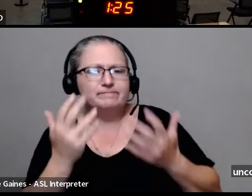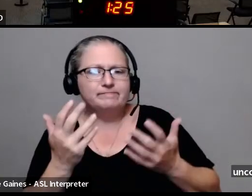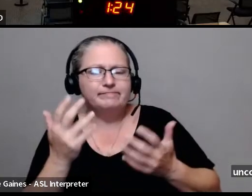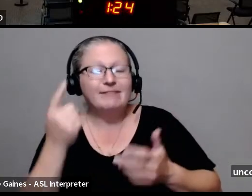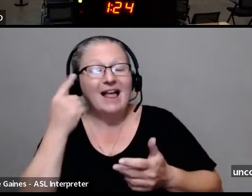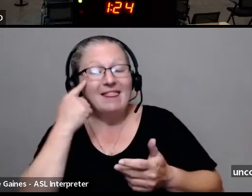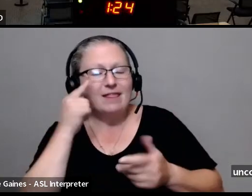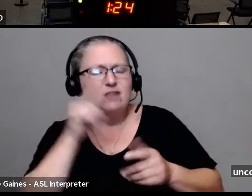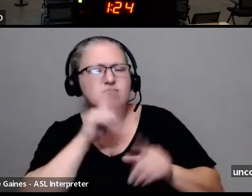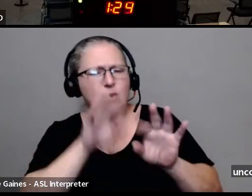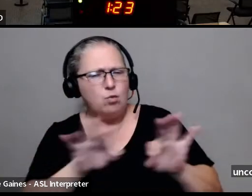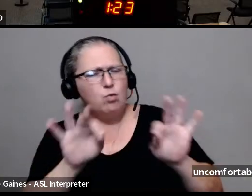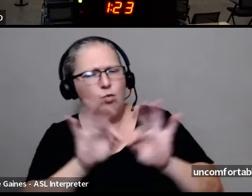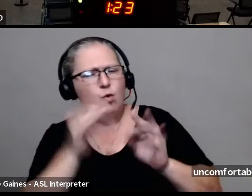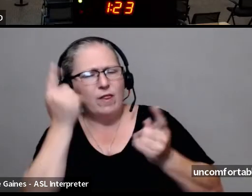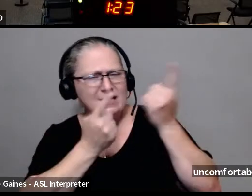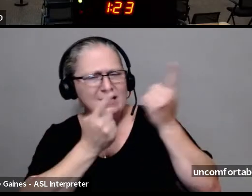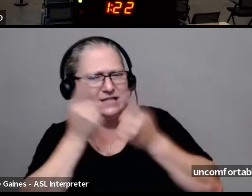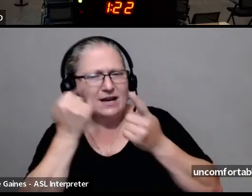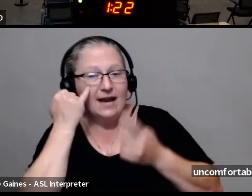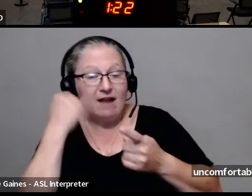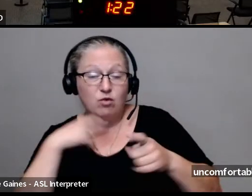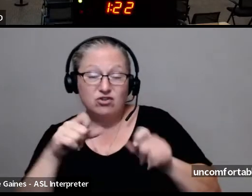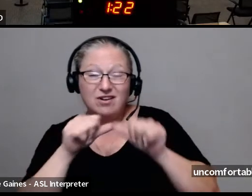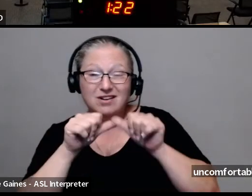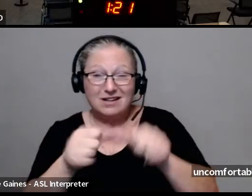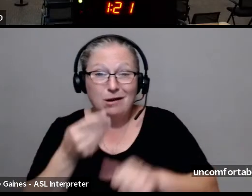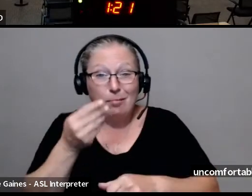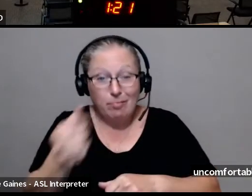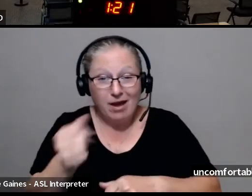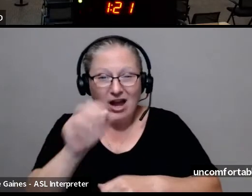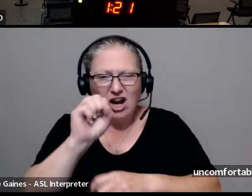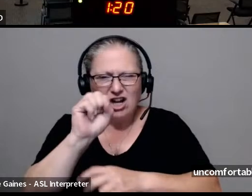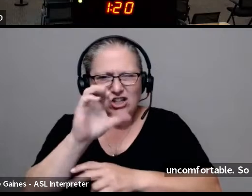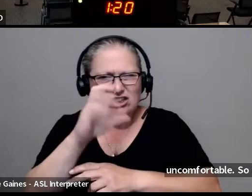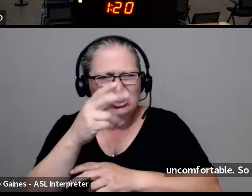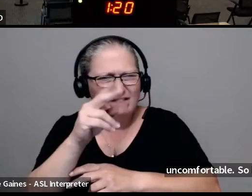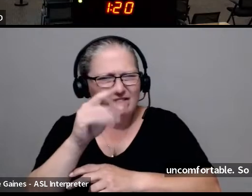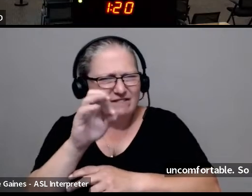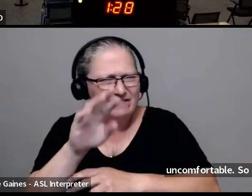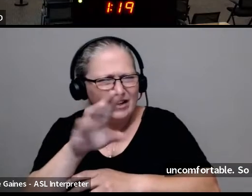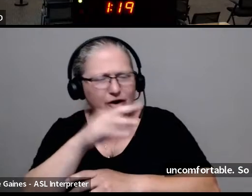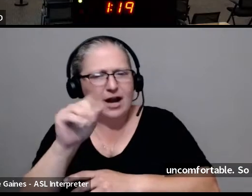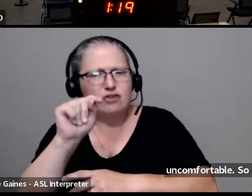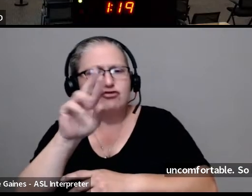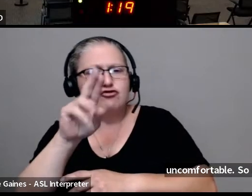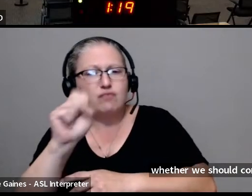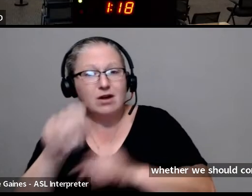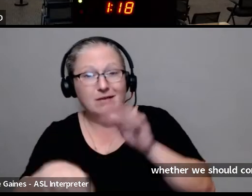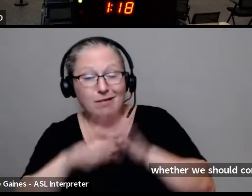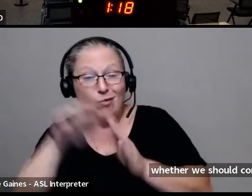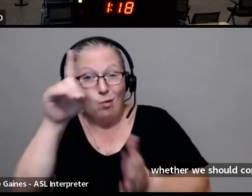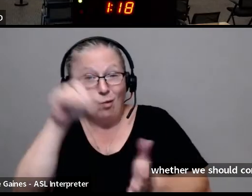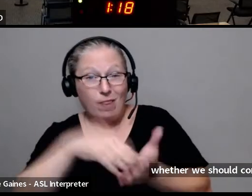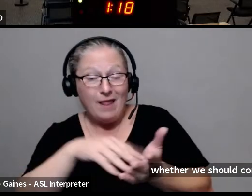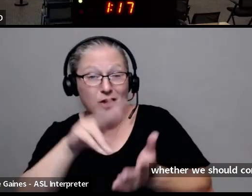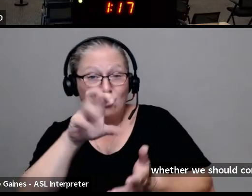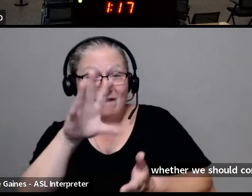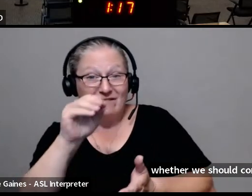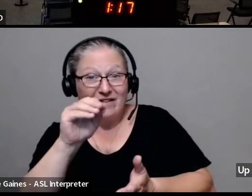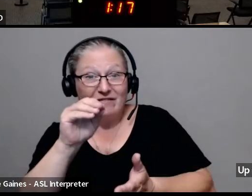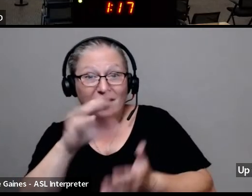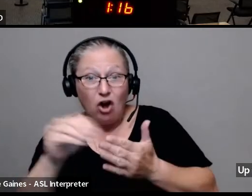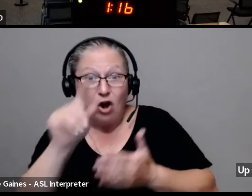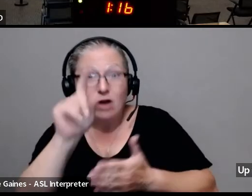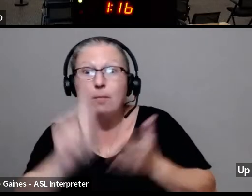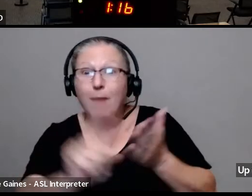is worth considering whether we should continue paying Shafir and Truss up to $1,250 per